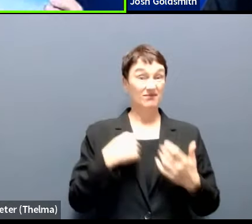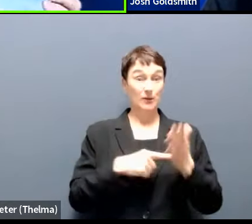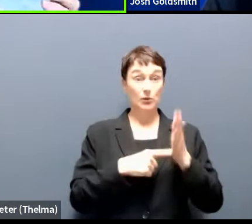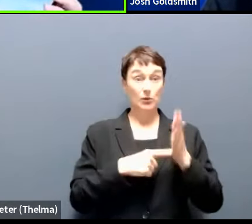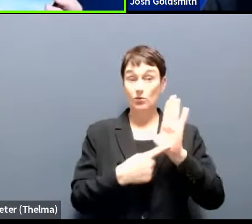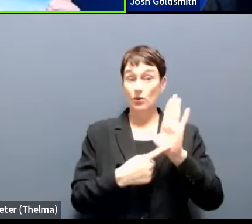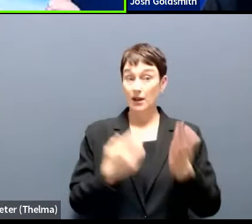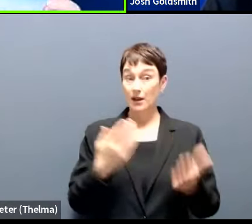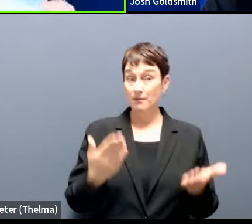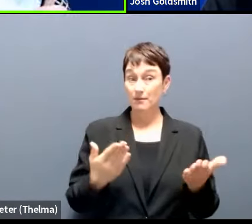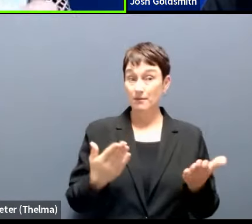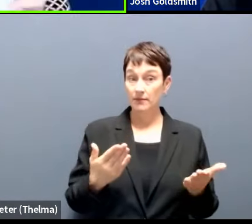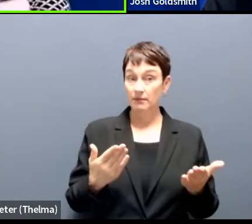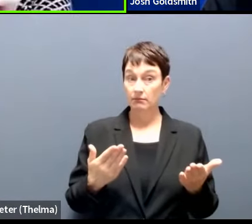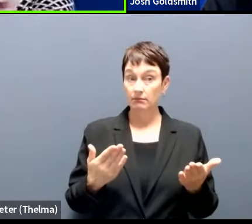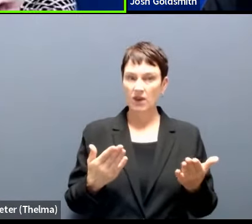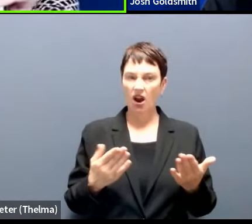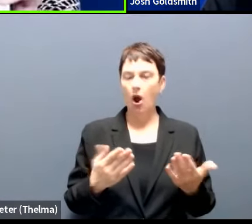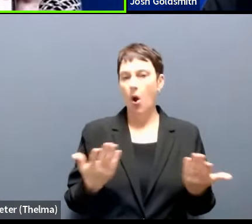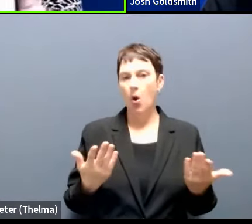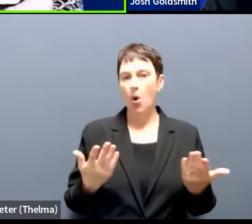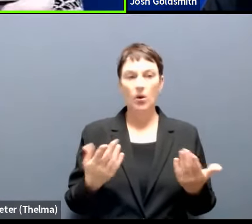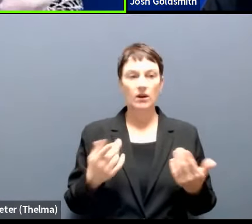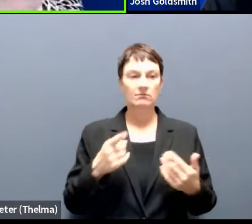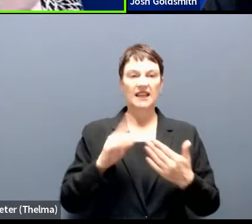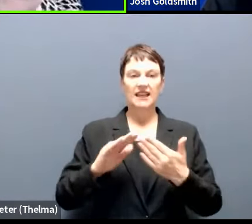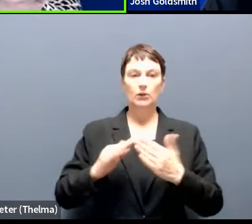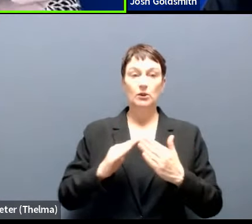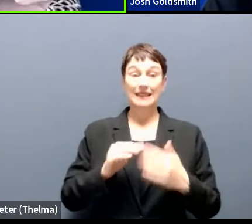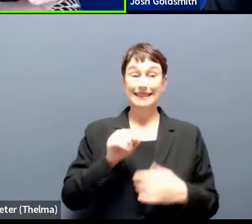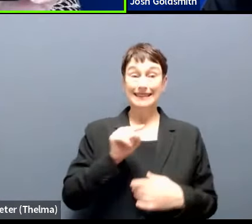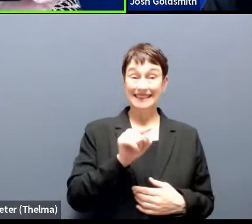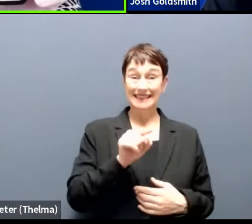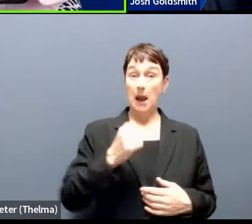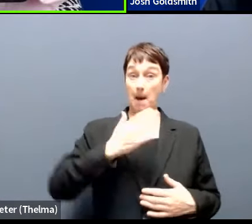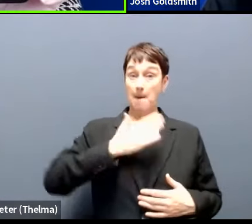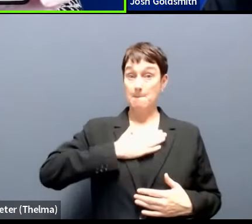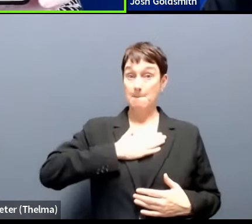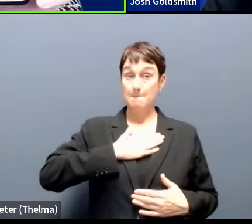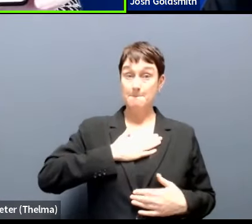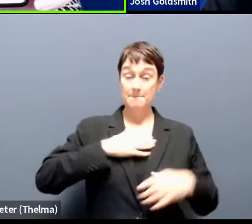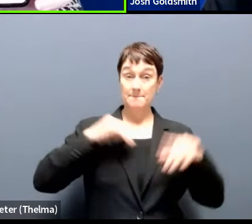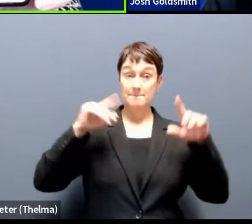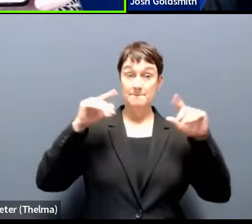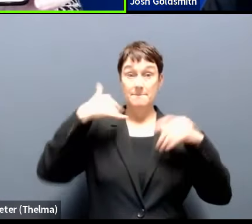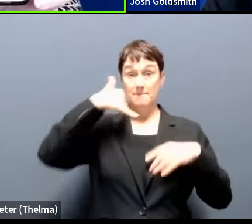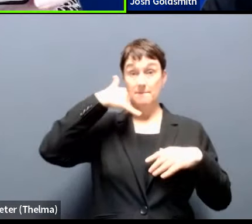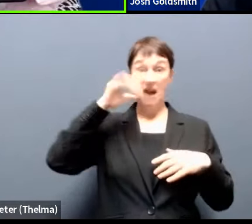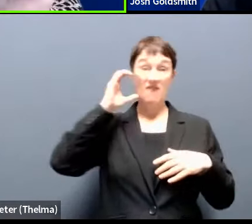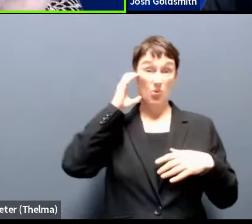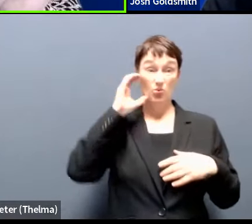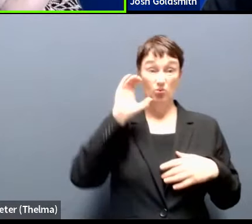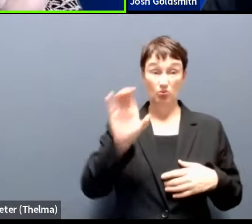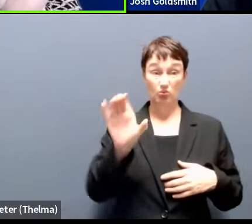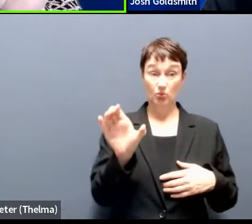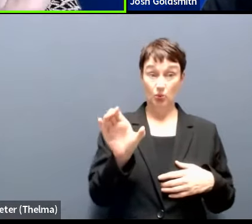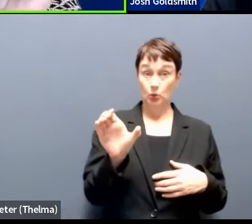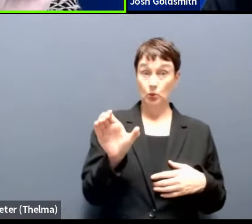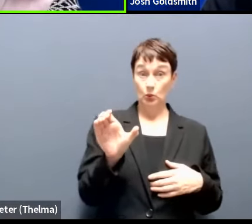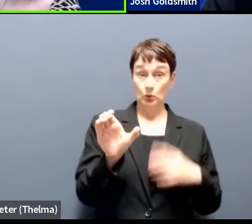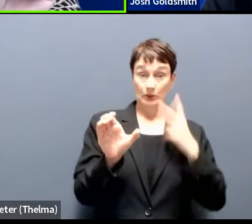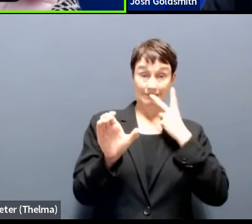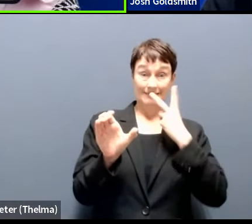going to share, well, they can find the link on the community, but this is my phone, and you see how that looks where